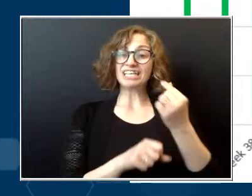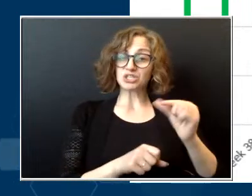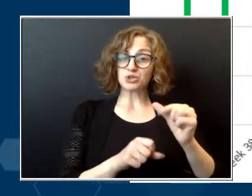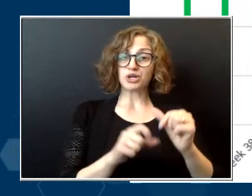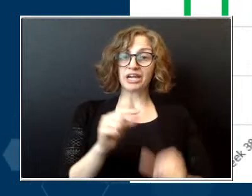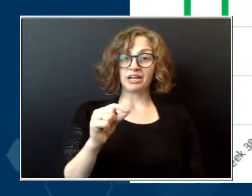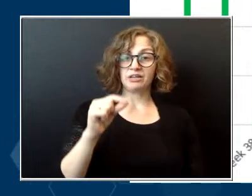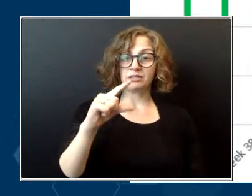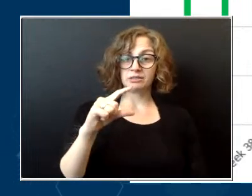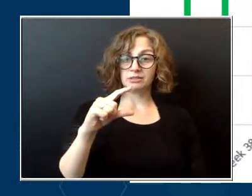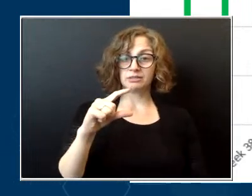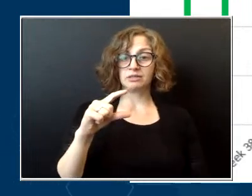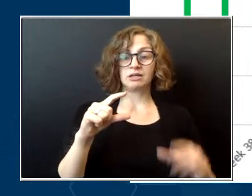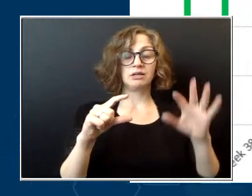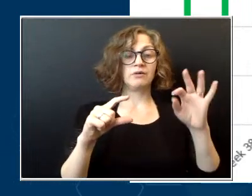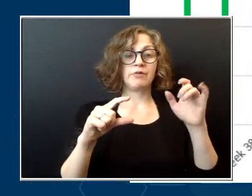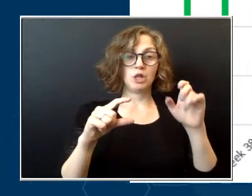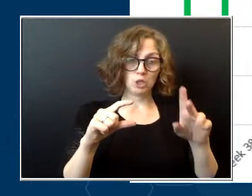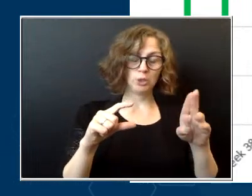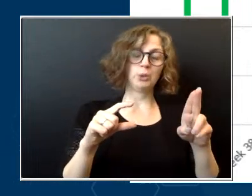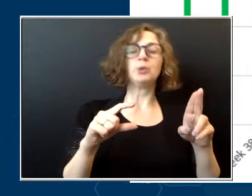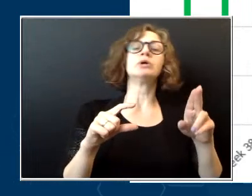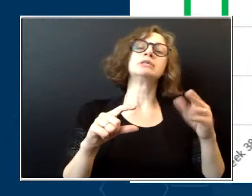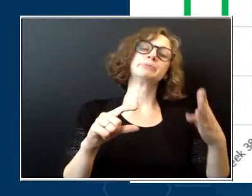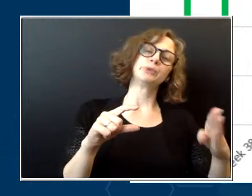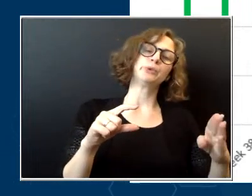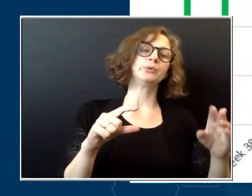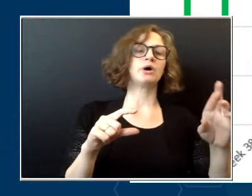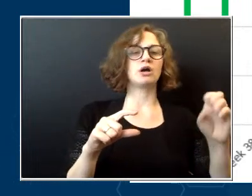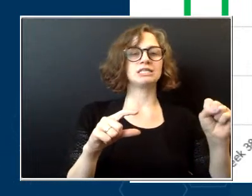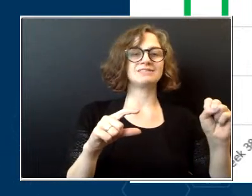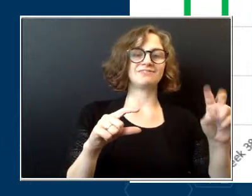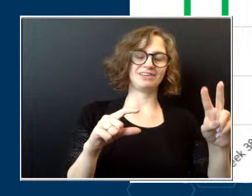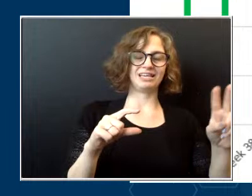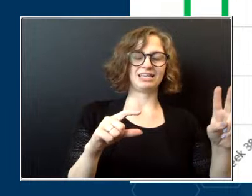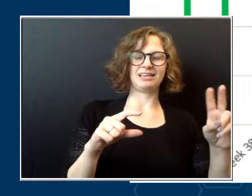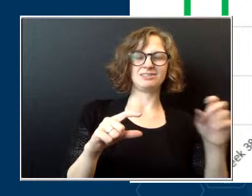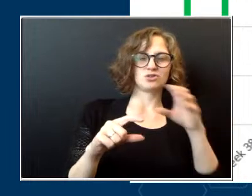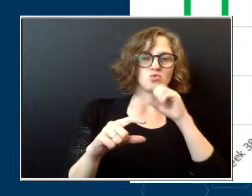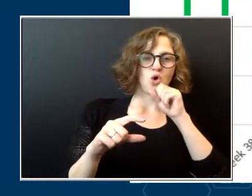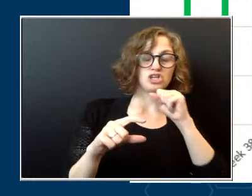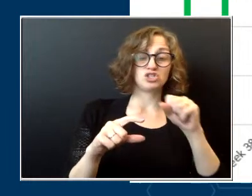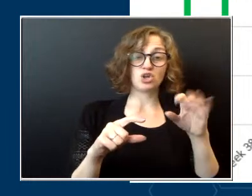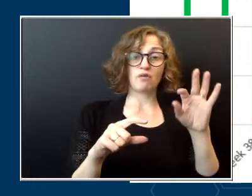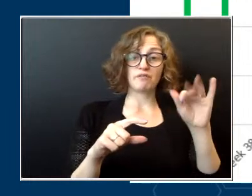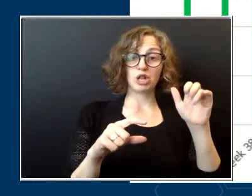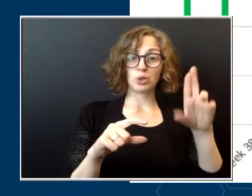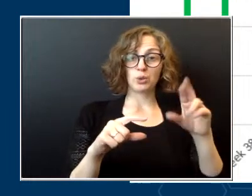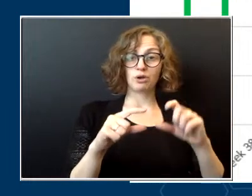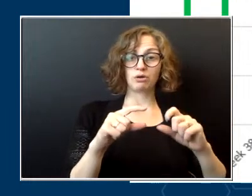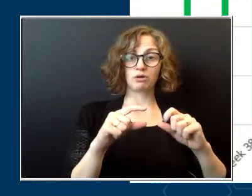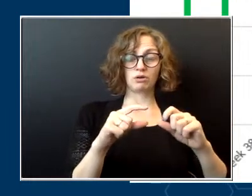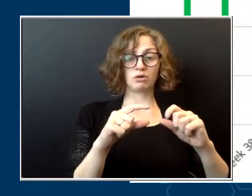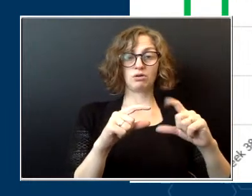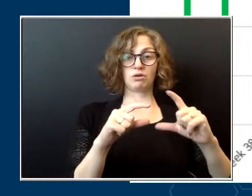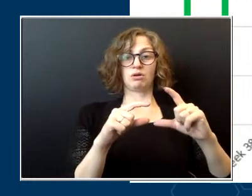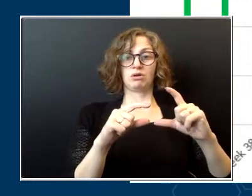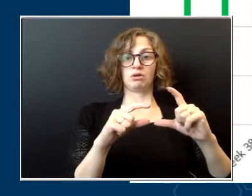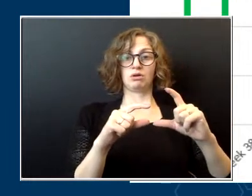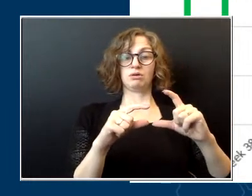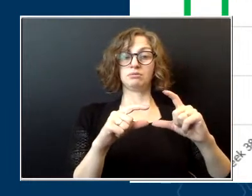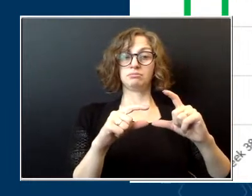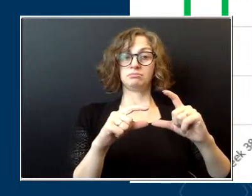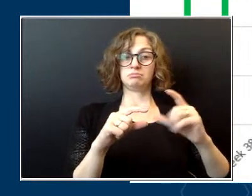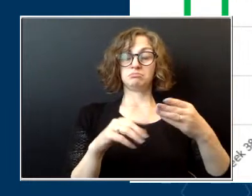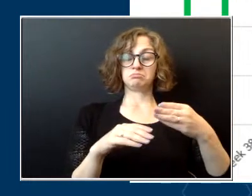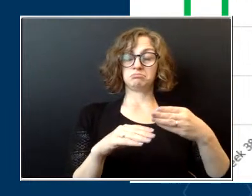and RSV in orange. That the influenza admissions are increased, are more than the COVID admissions right now.